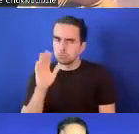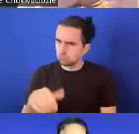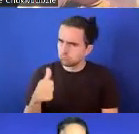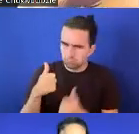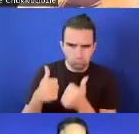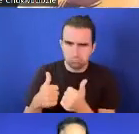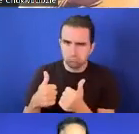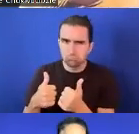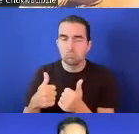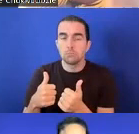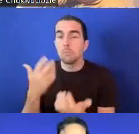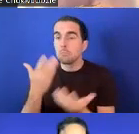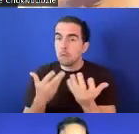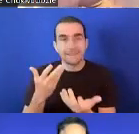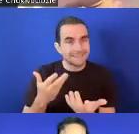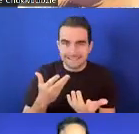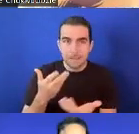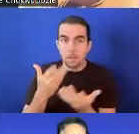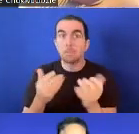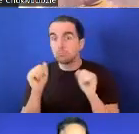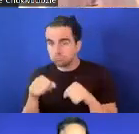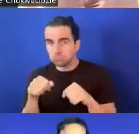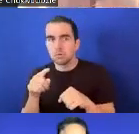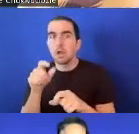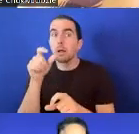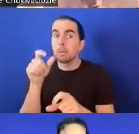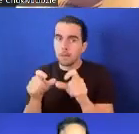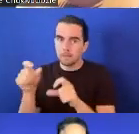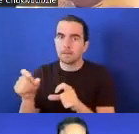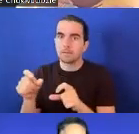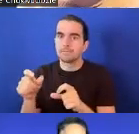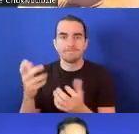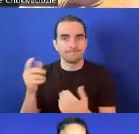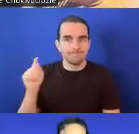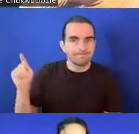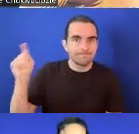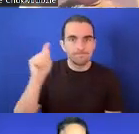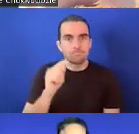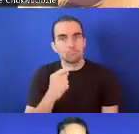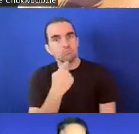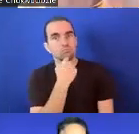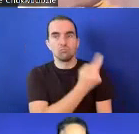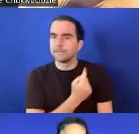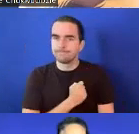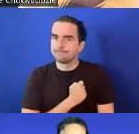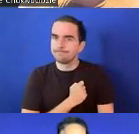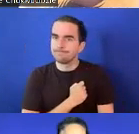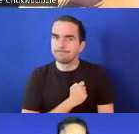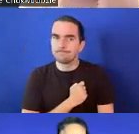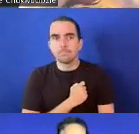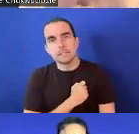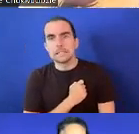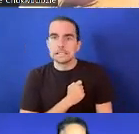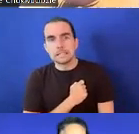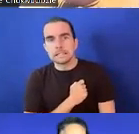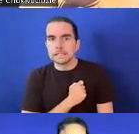fact, it's important that you even you have high numbers of reports. That's to show that your reporting mechanism